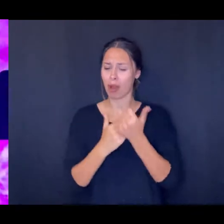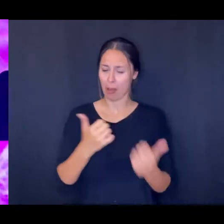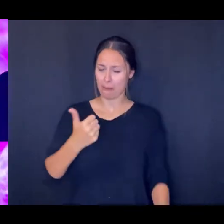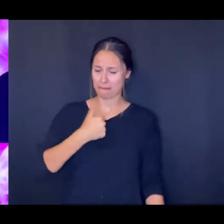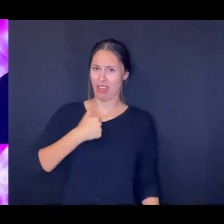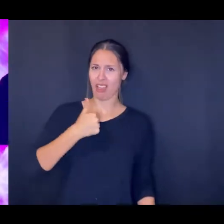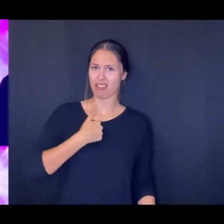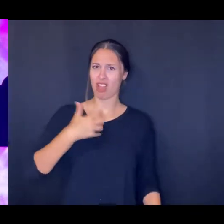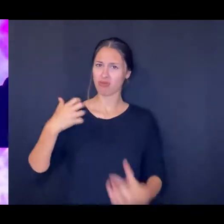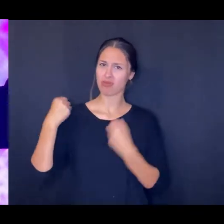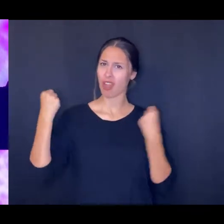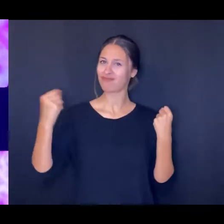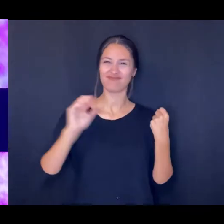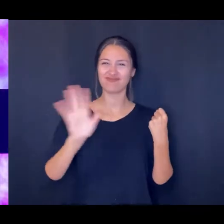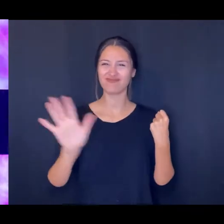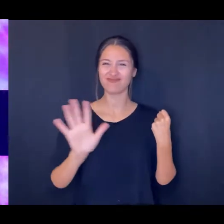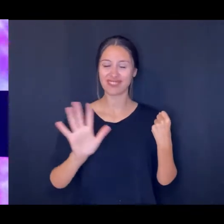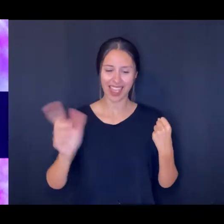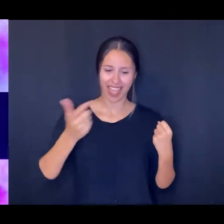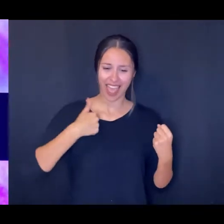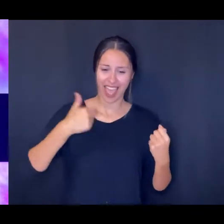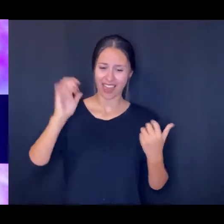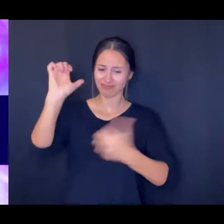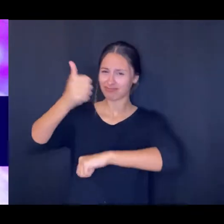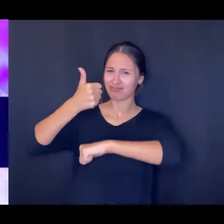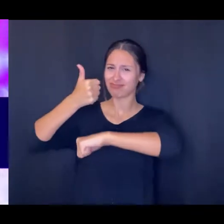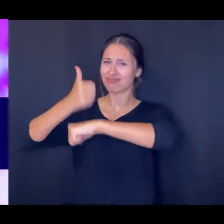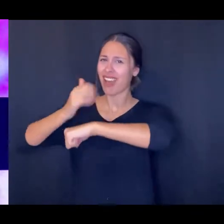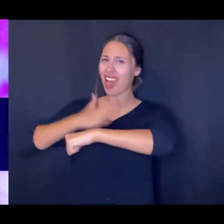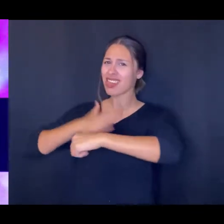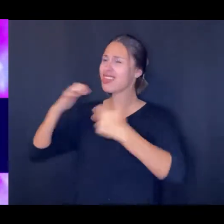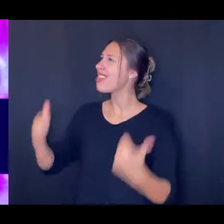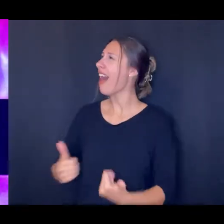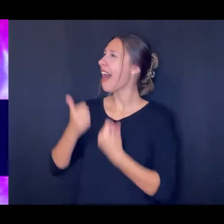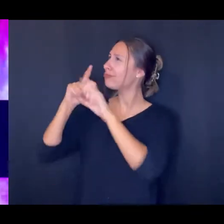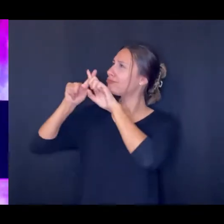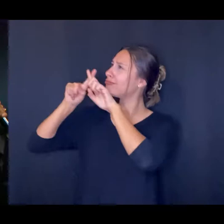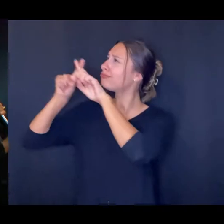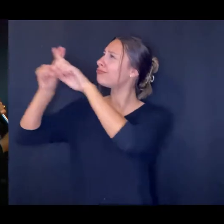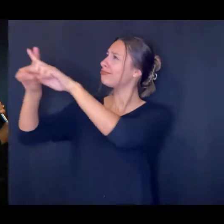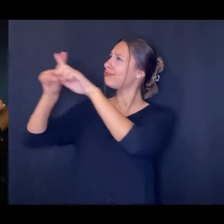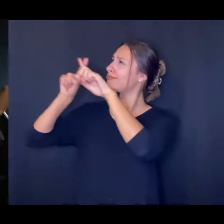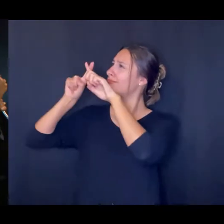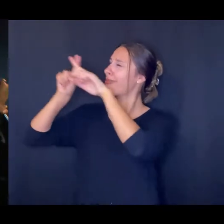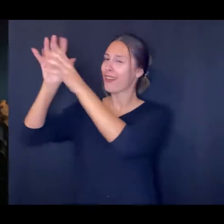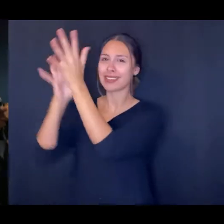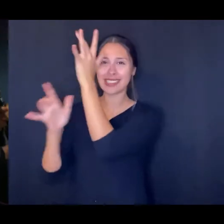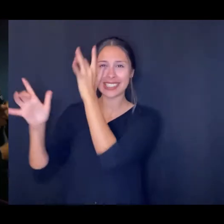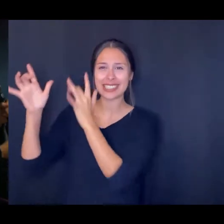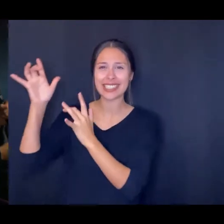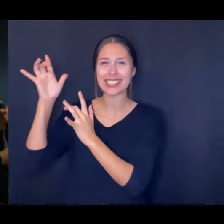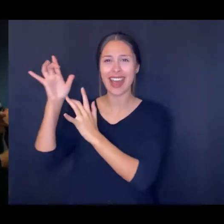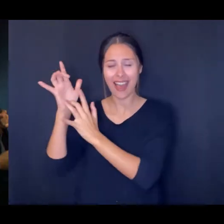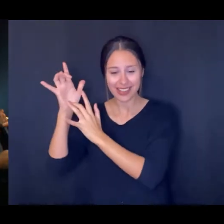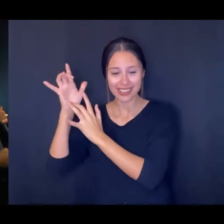not held by my own strength. 'Cause I built my life on